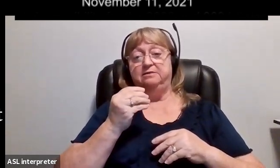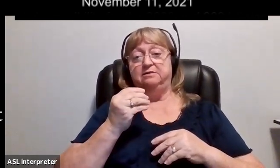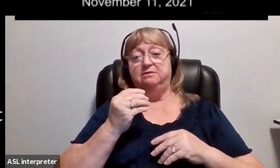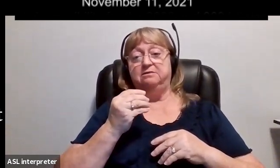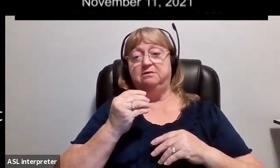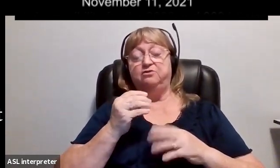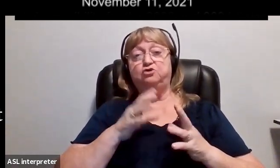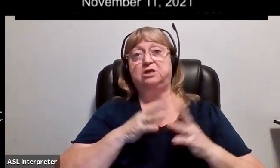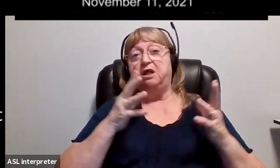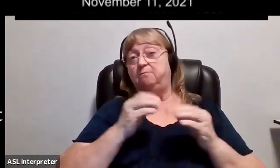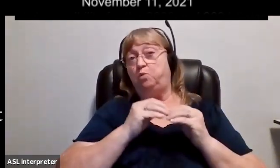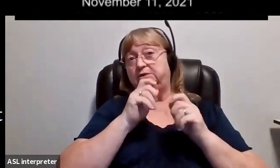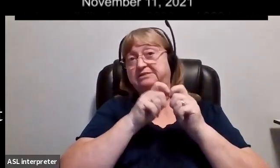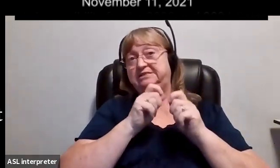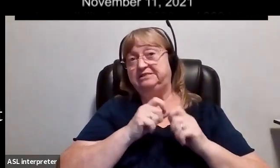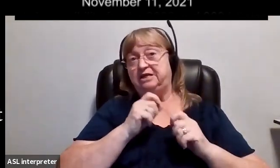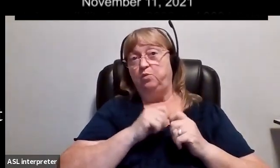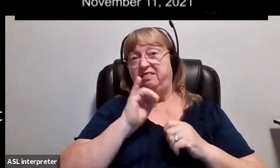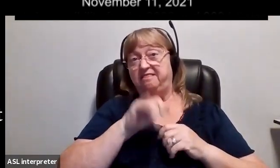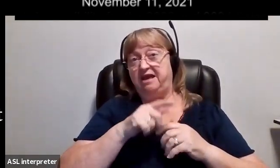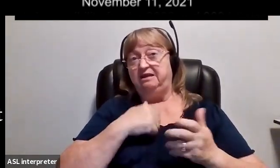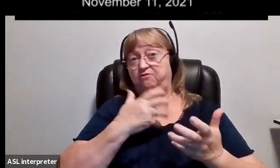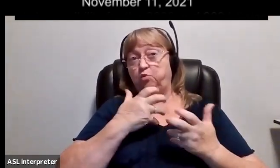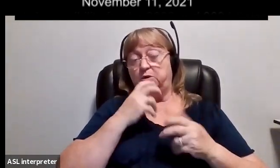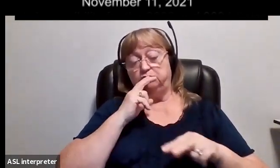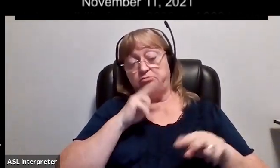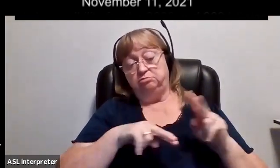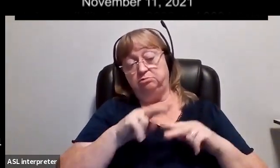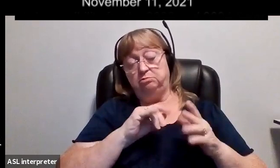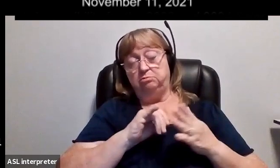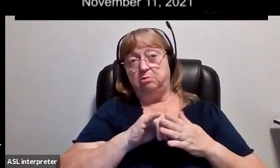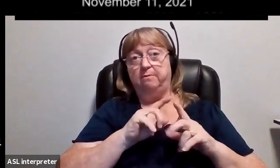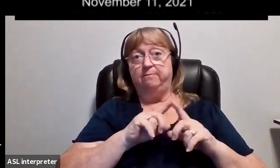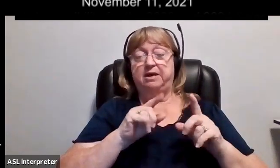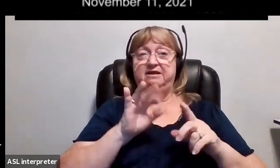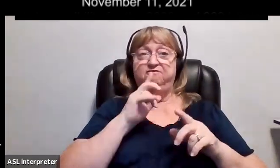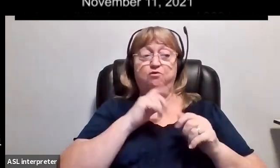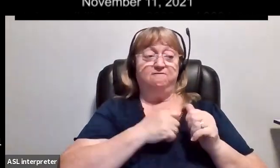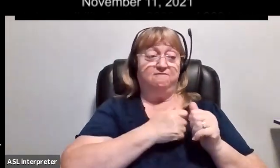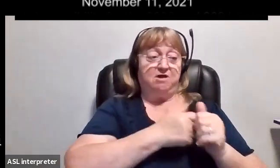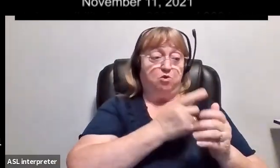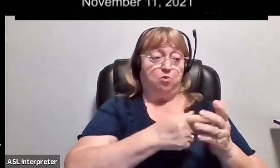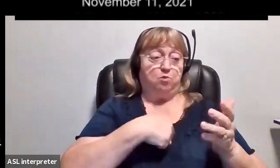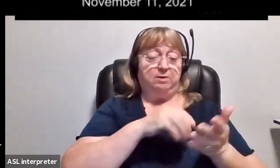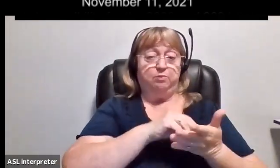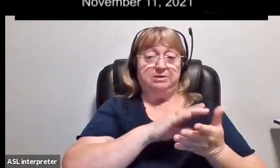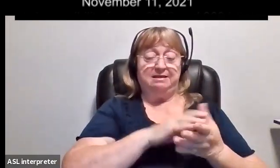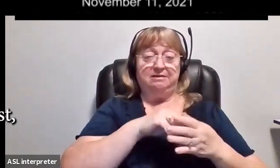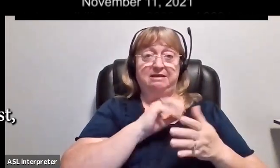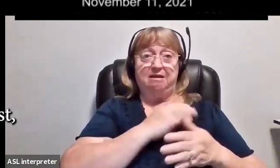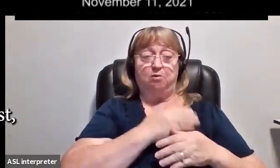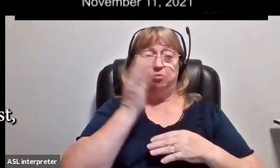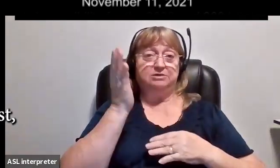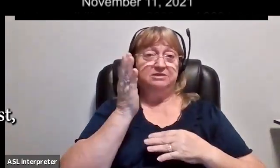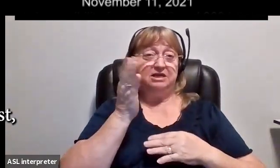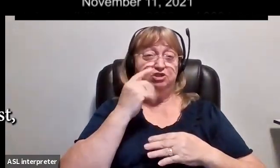there's a lot more detail with that should you want to look at it. But if you follow what we've put in this presentation, as